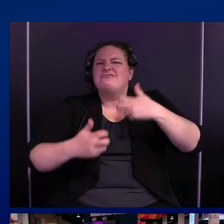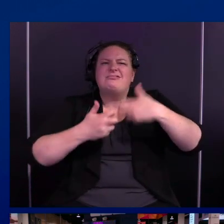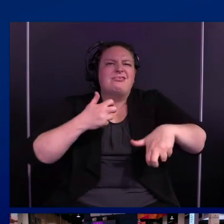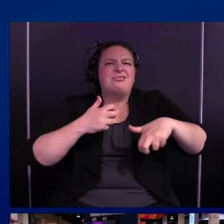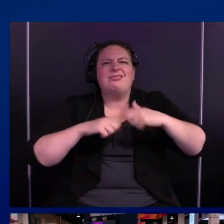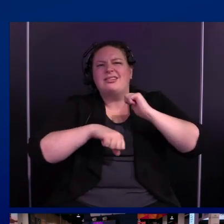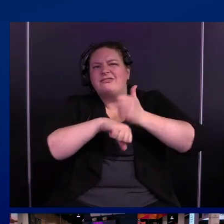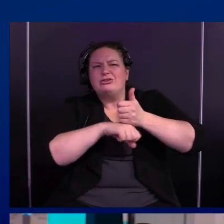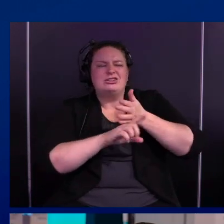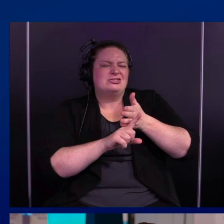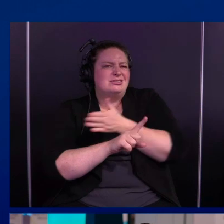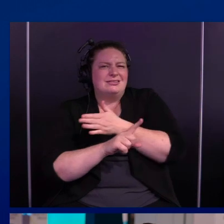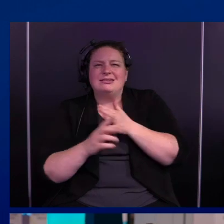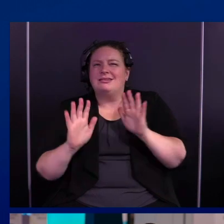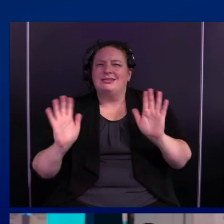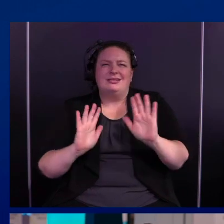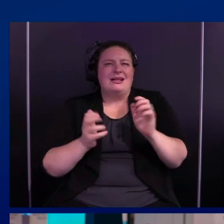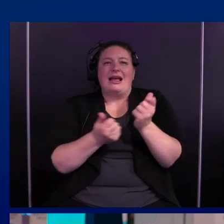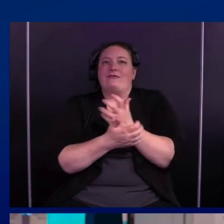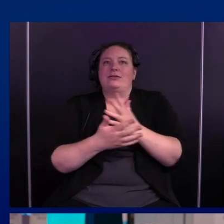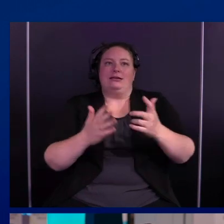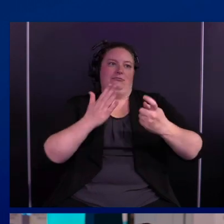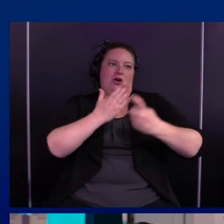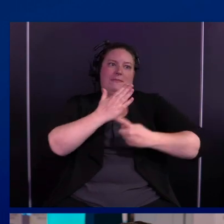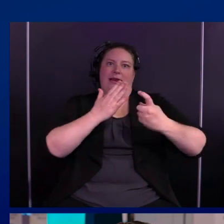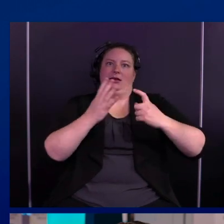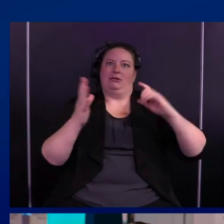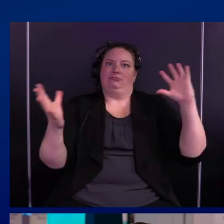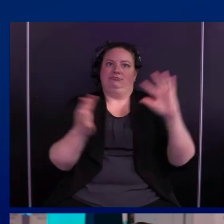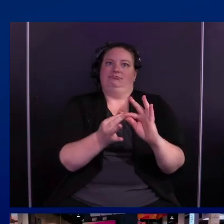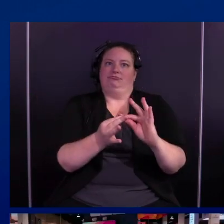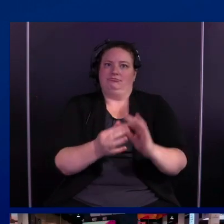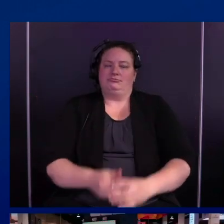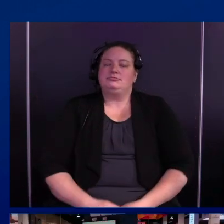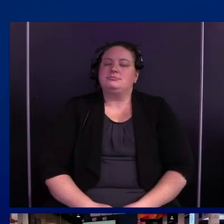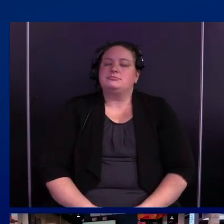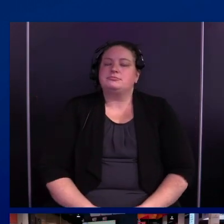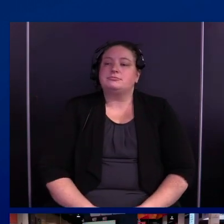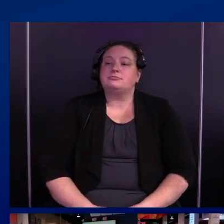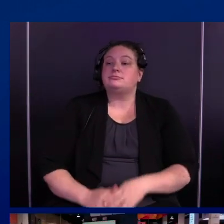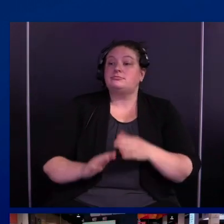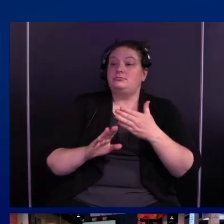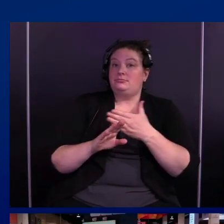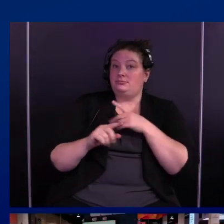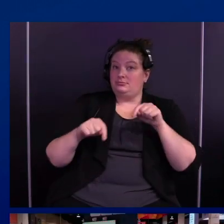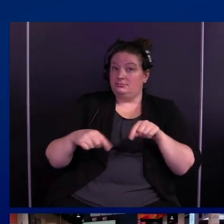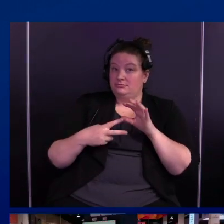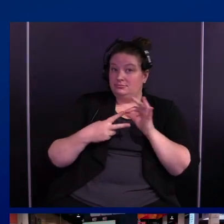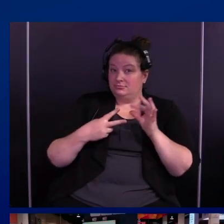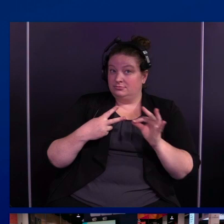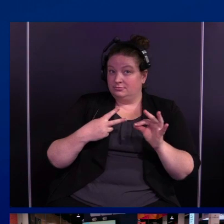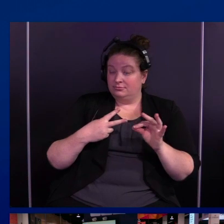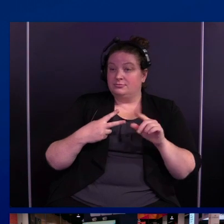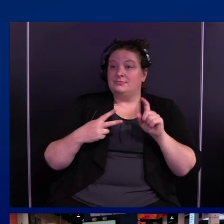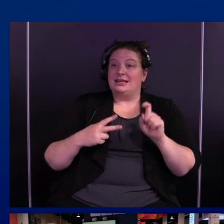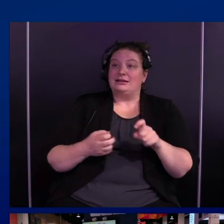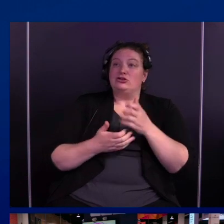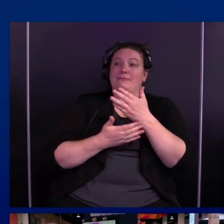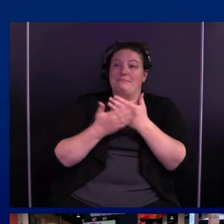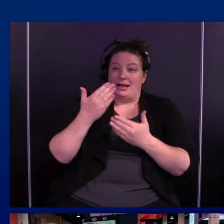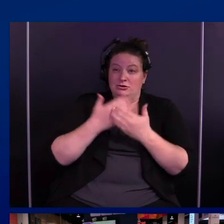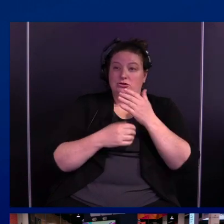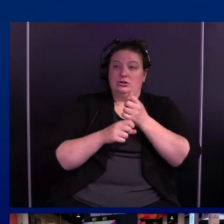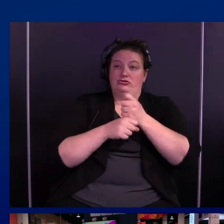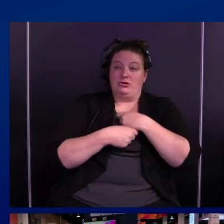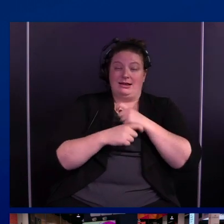in advance. Everything was mapped automatically. So before this feature, you had to manually create the